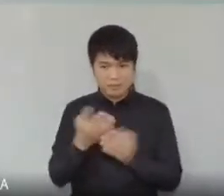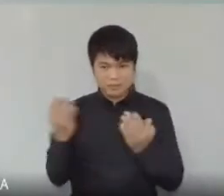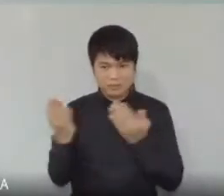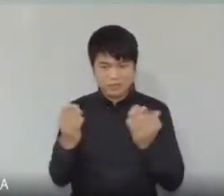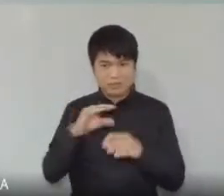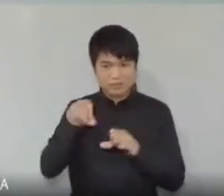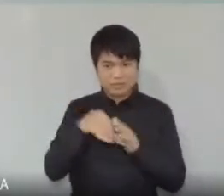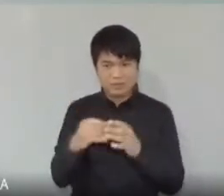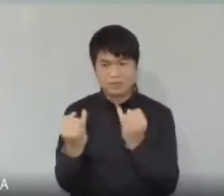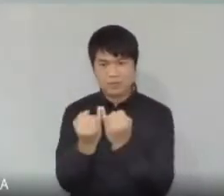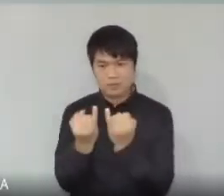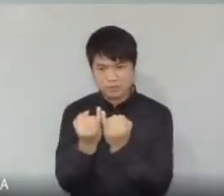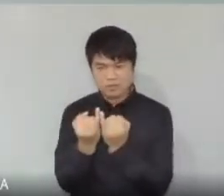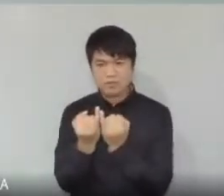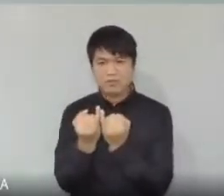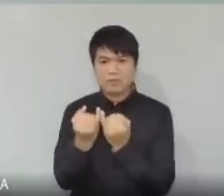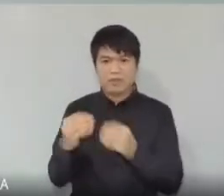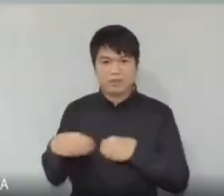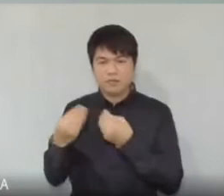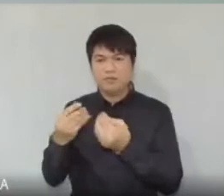were done through telehealth.